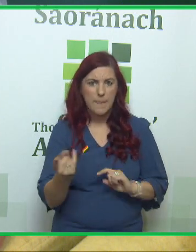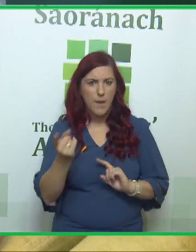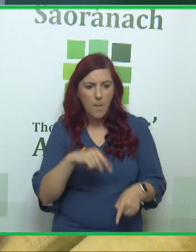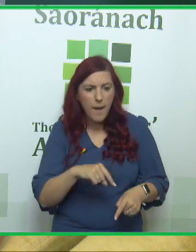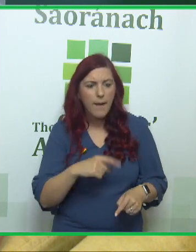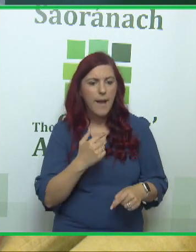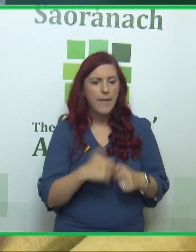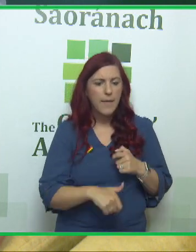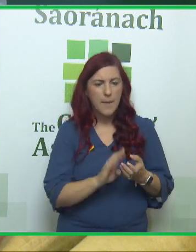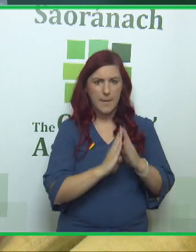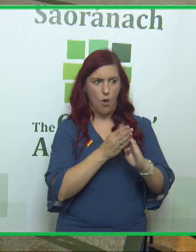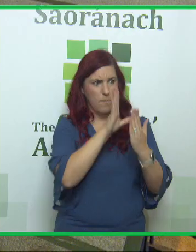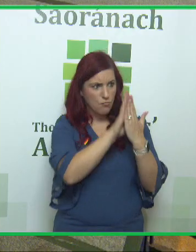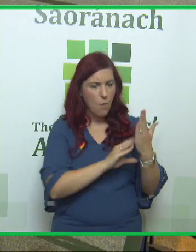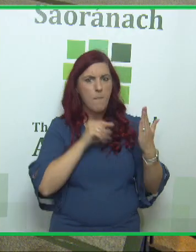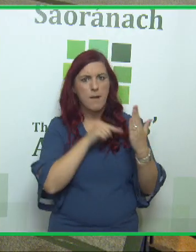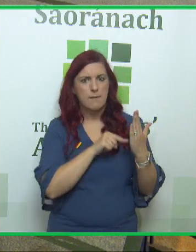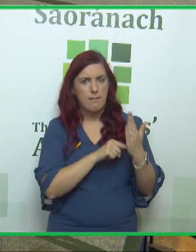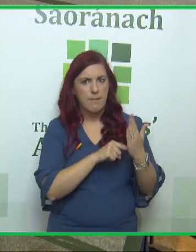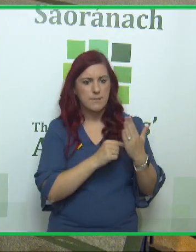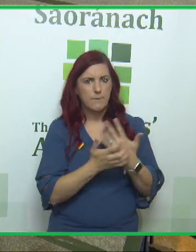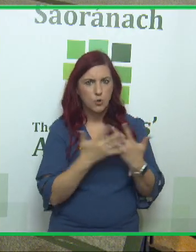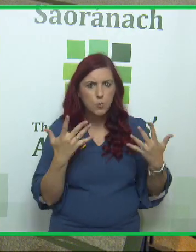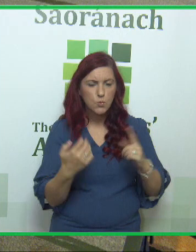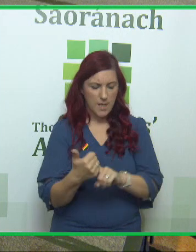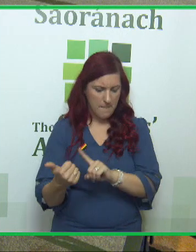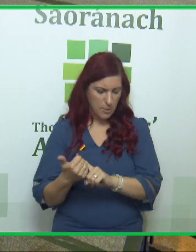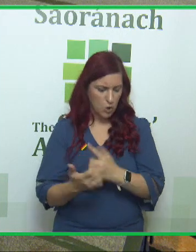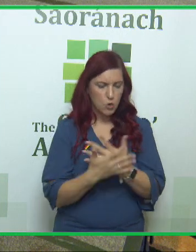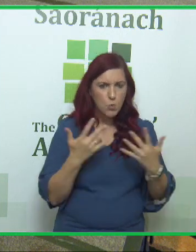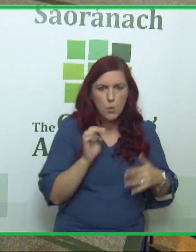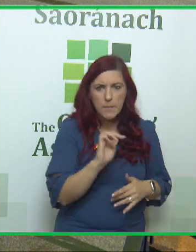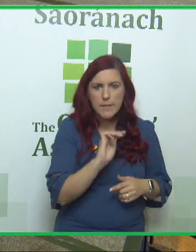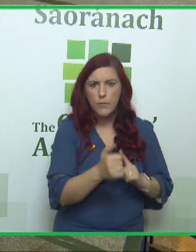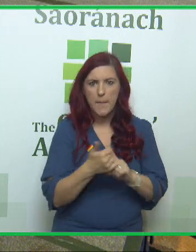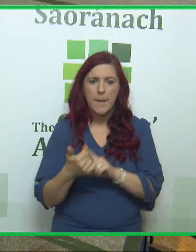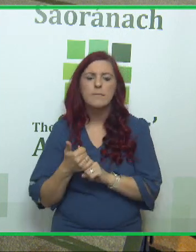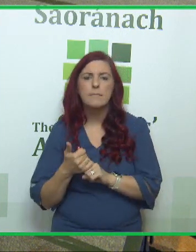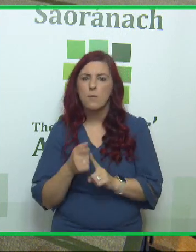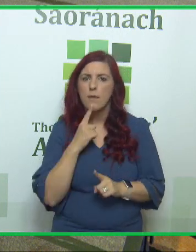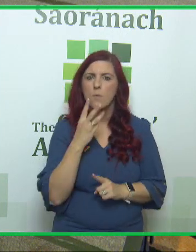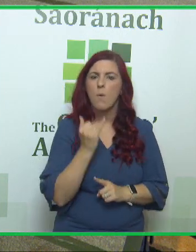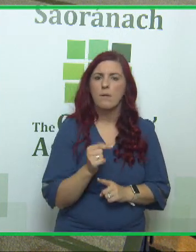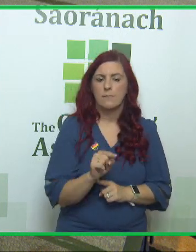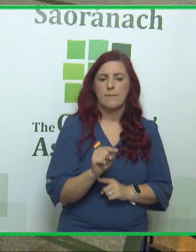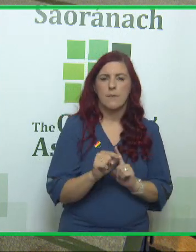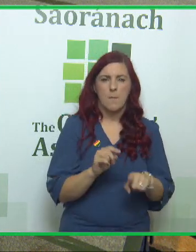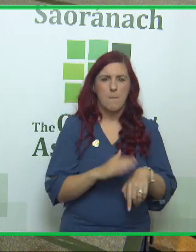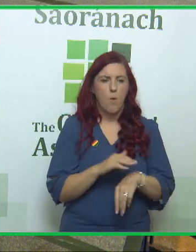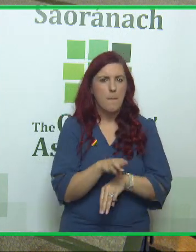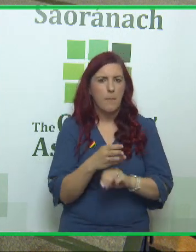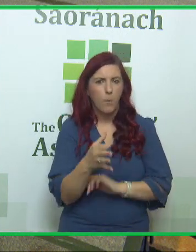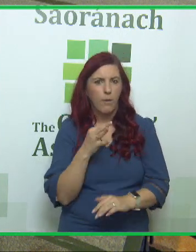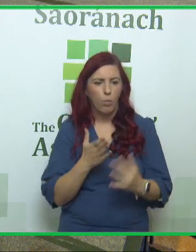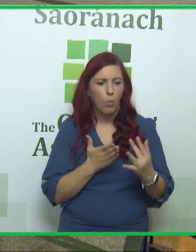then become a role model. And that has a huge contagious impact. And that's why in Soilse we say recovery is contagious, because it is. The more people you get into